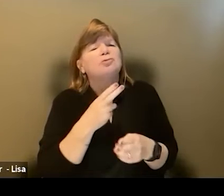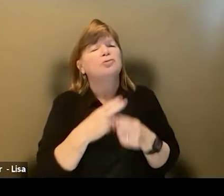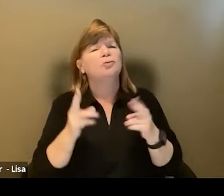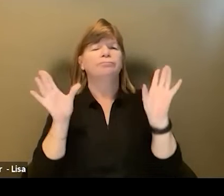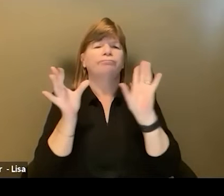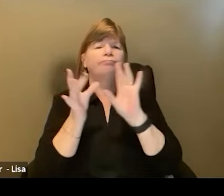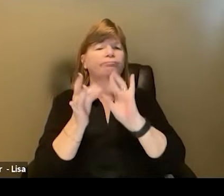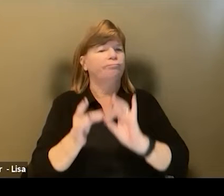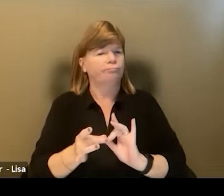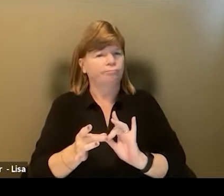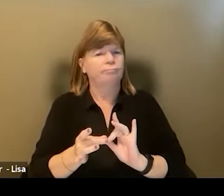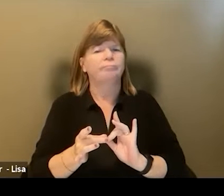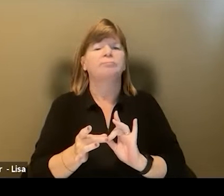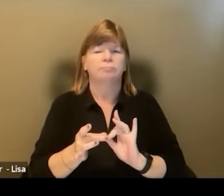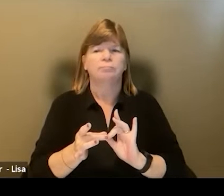walk through